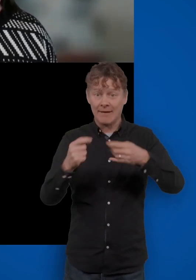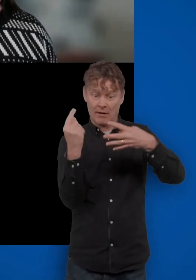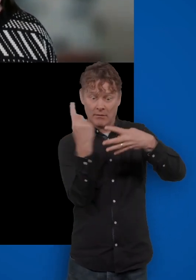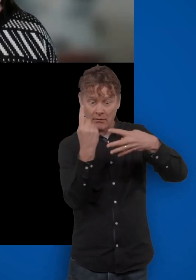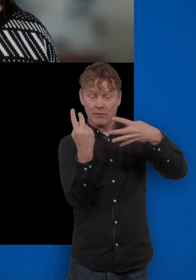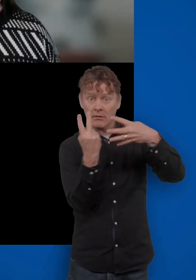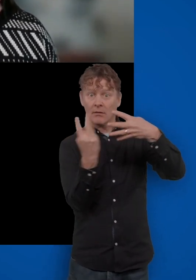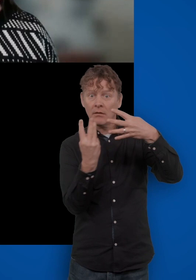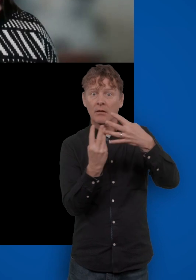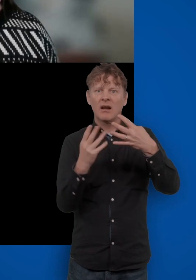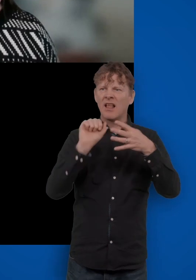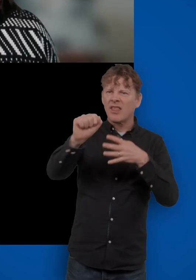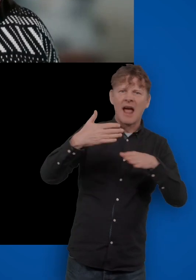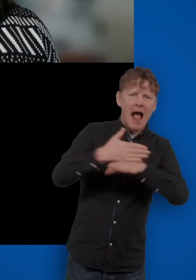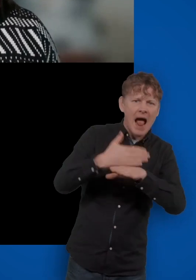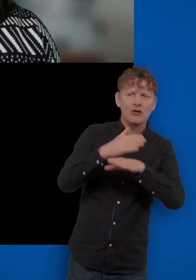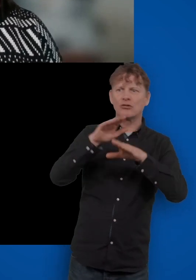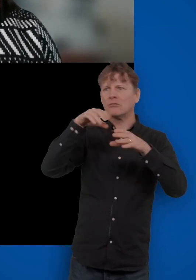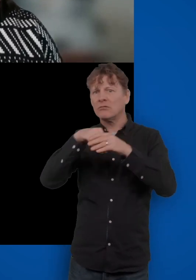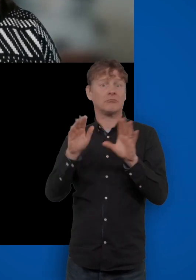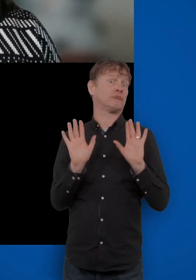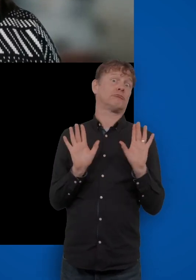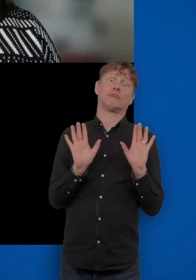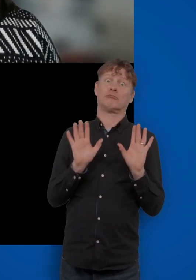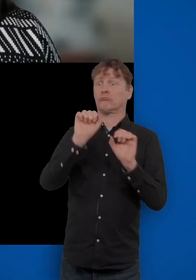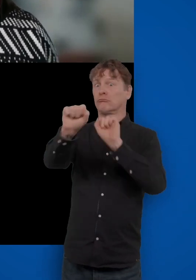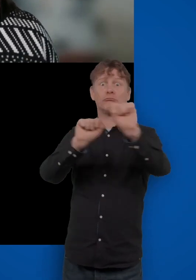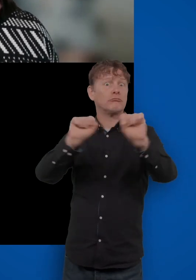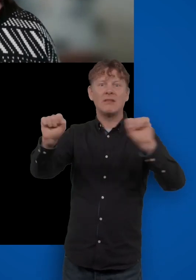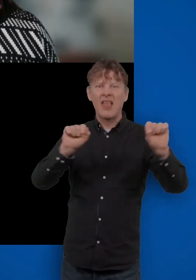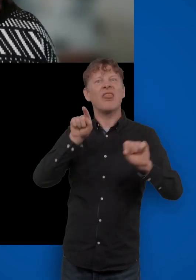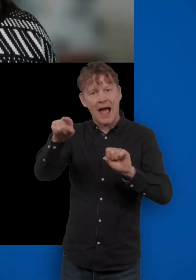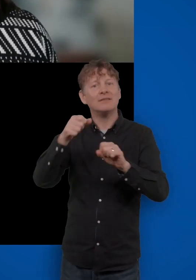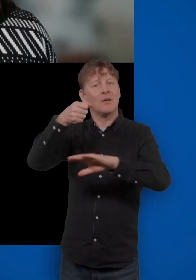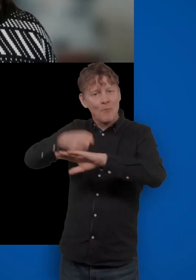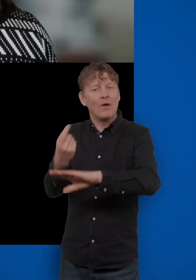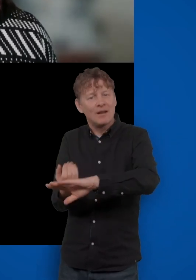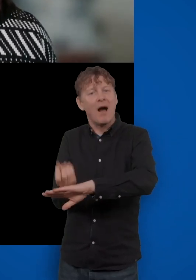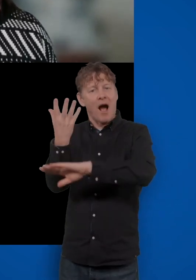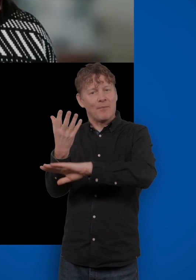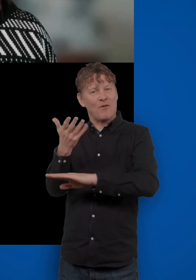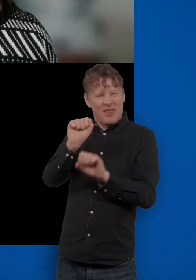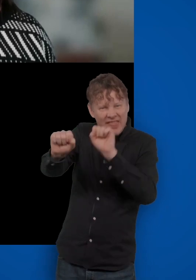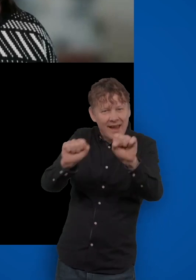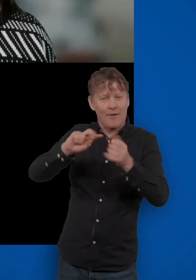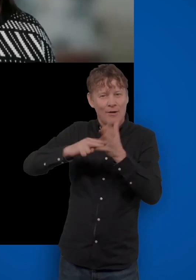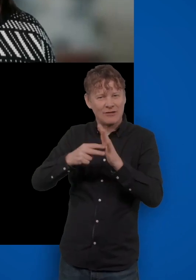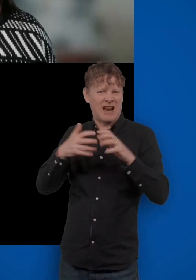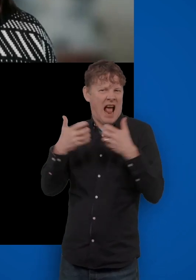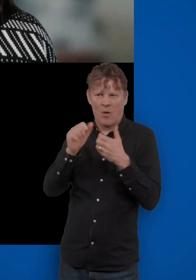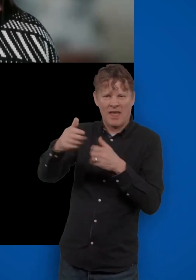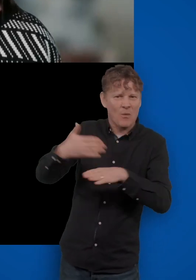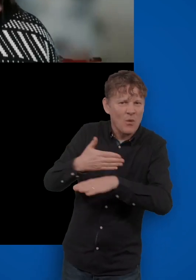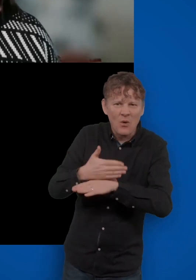people act in line with the framework, that's a bottom-up thing. That will be down to how their individual organizations